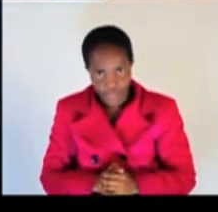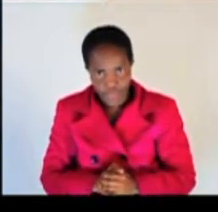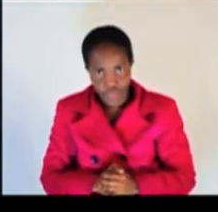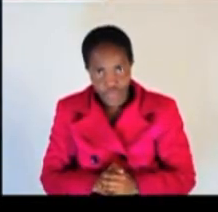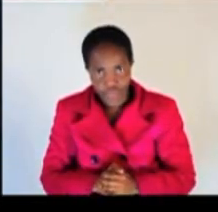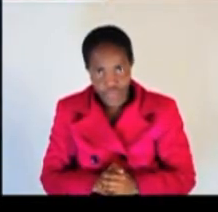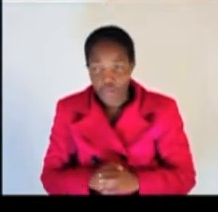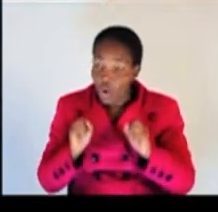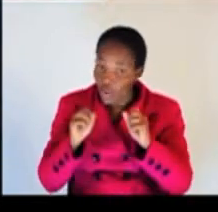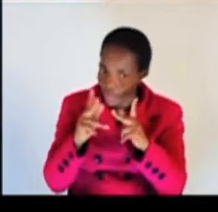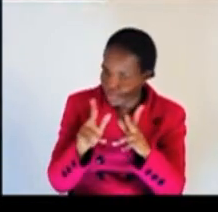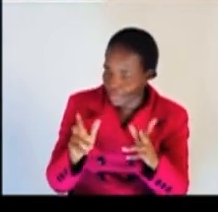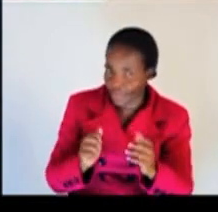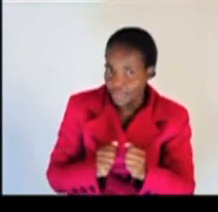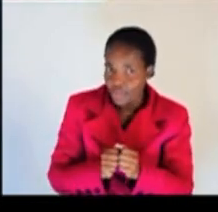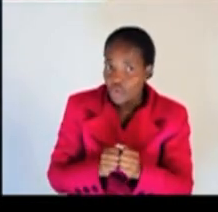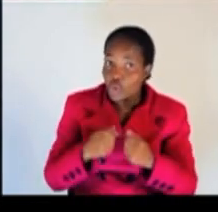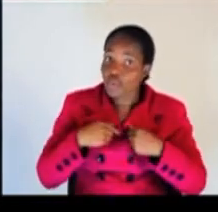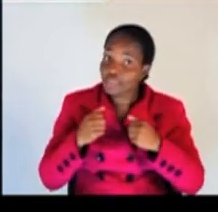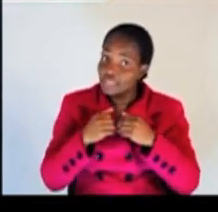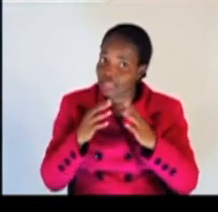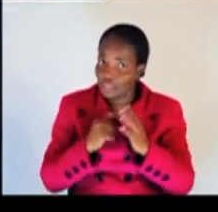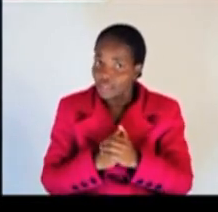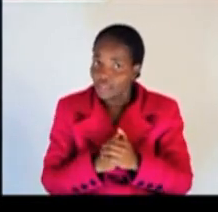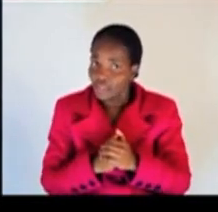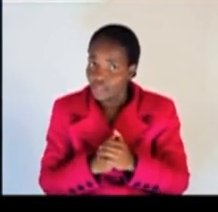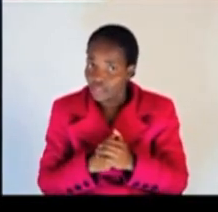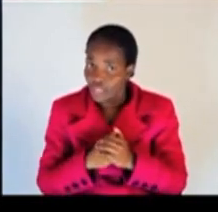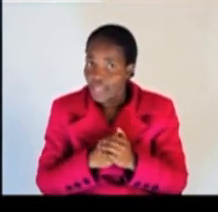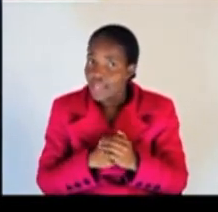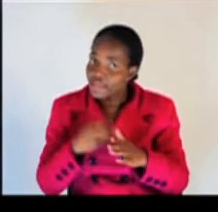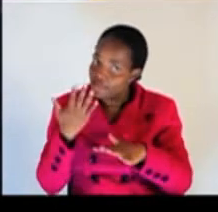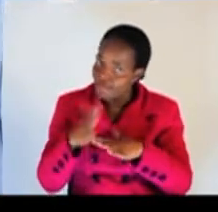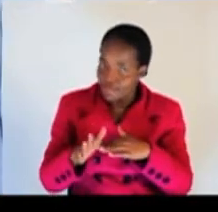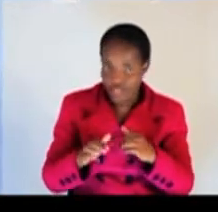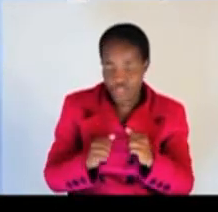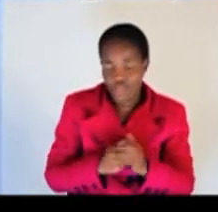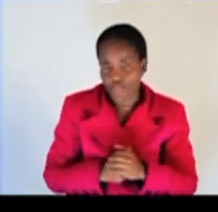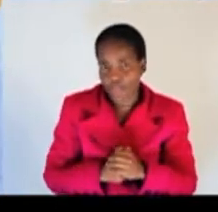Okay, colleagues, let's cut to the chase and get down to business.